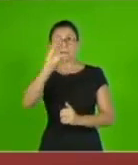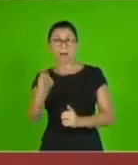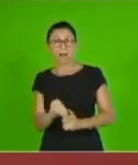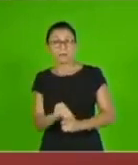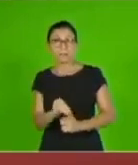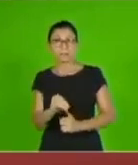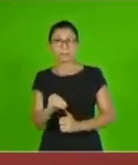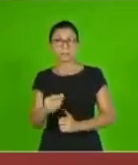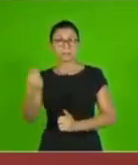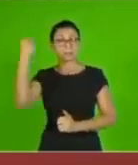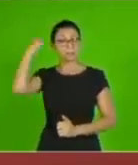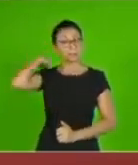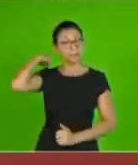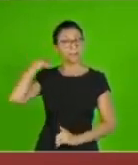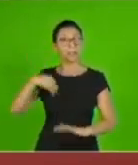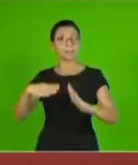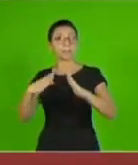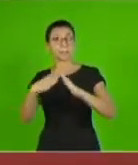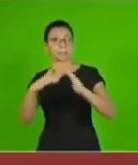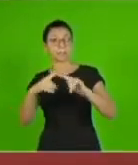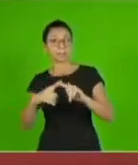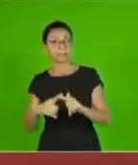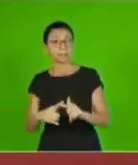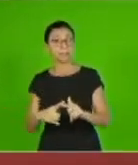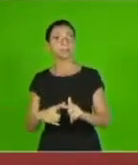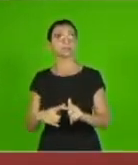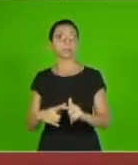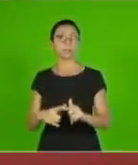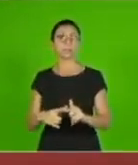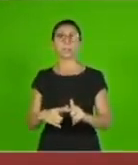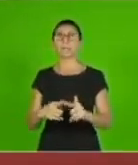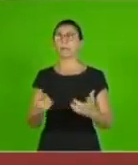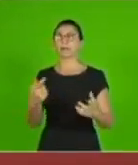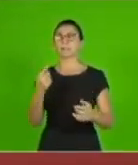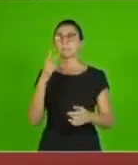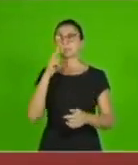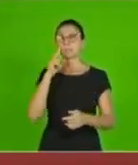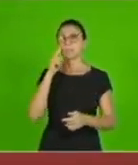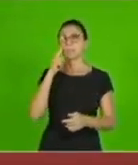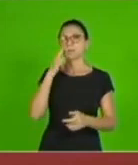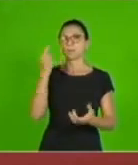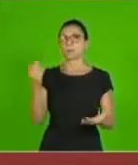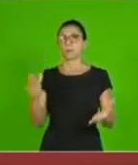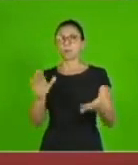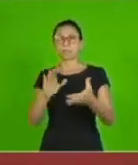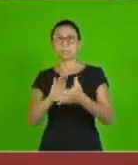whoever saw, whoever sees their services in the Anglican churches,